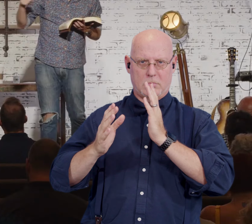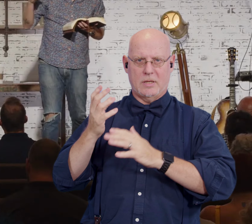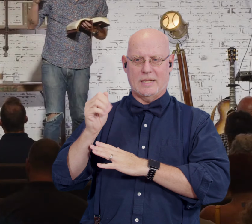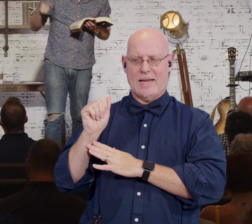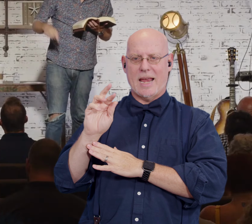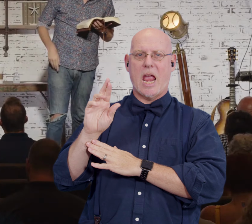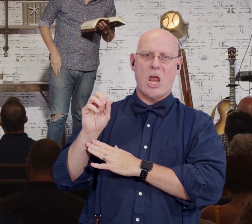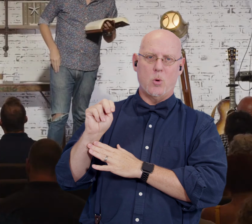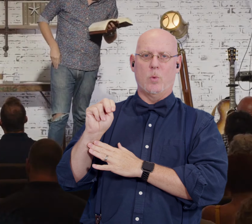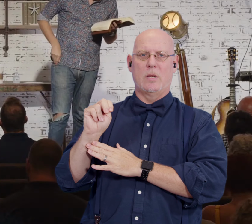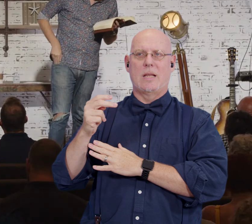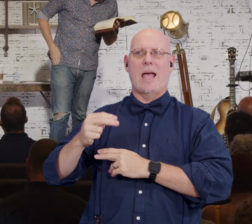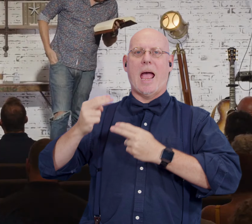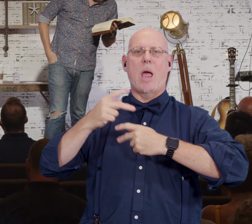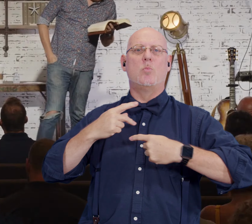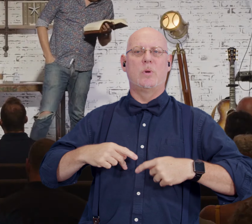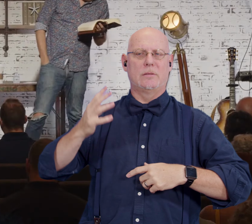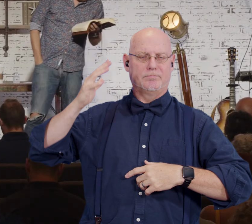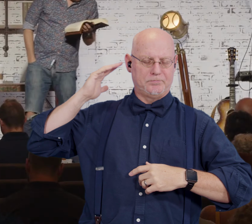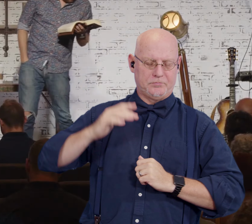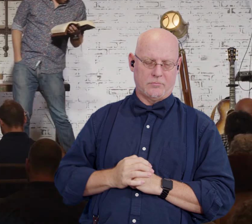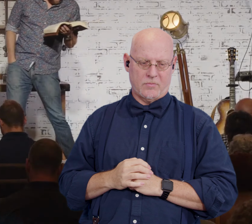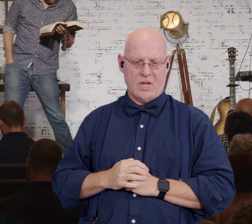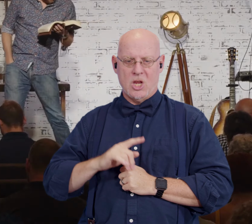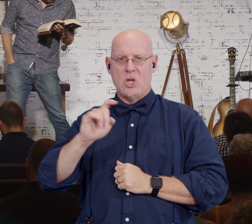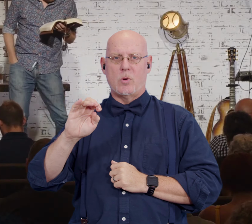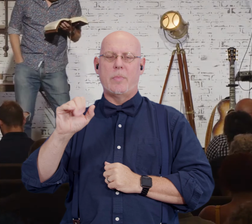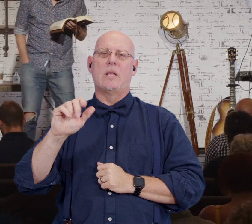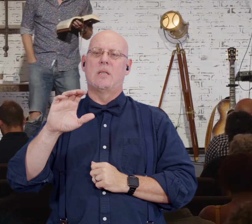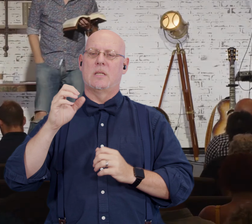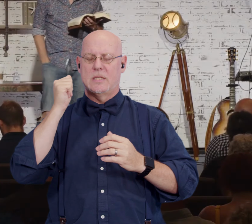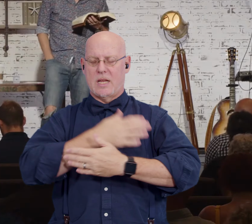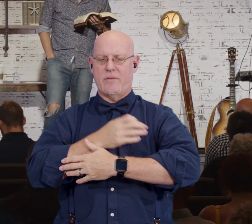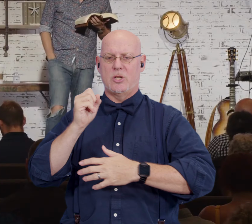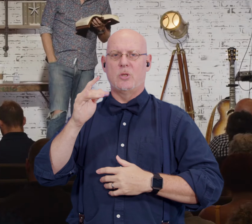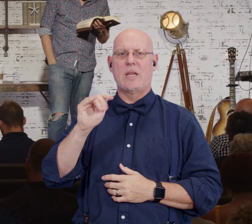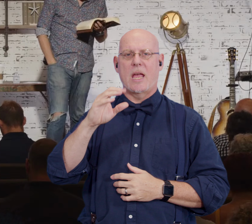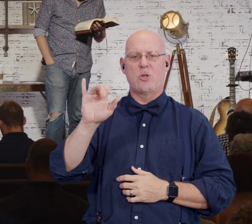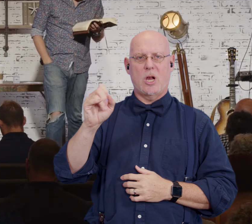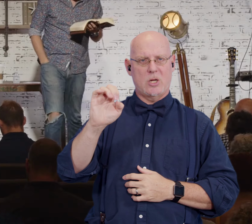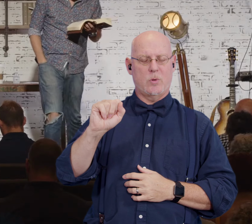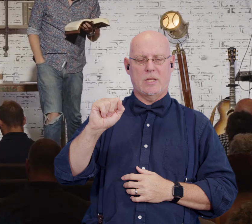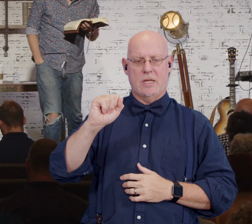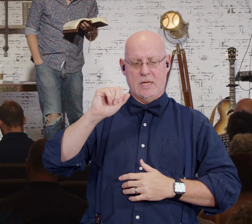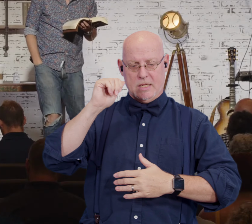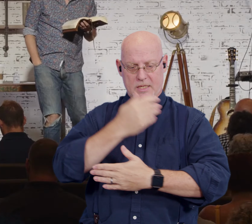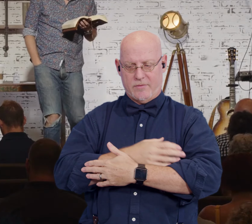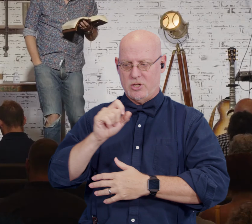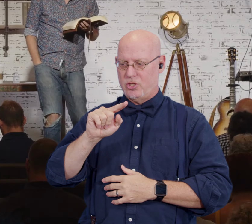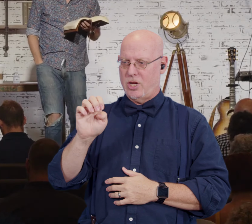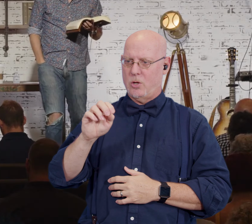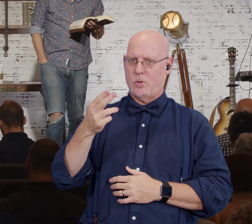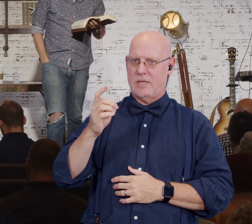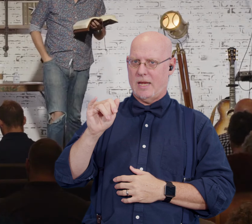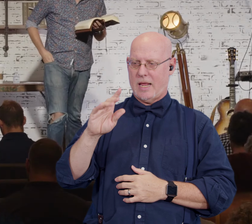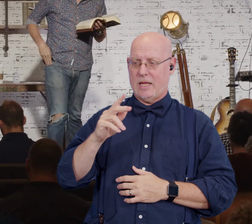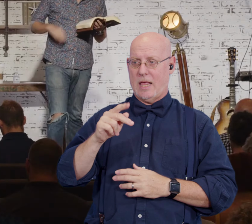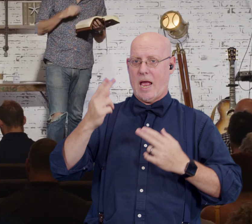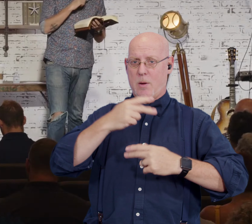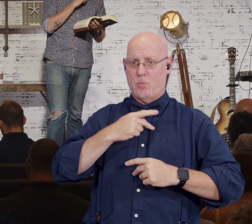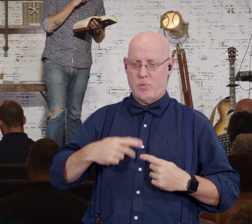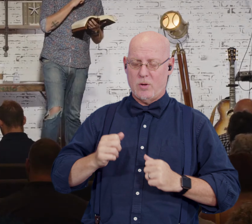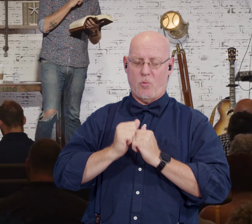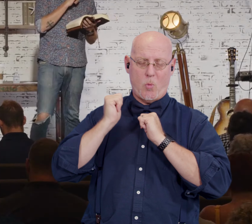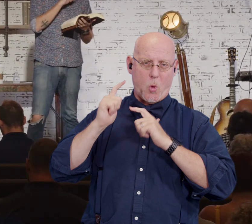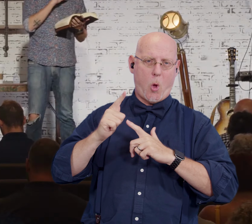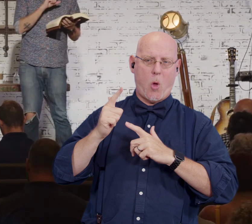Aaron, the high priest. Then, verse 12, then Zerubbabel, the son of Shealtiel, and Joshua, the son of Jehozadak, the high